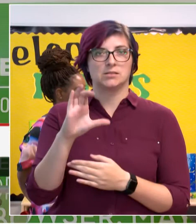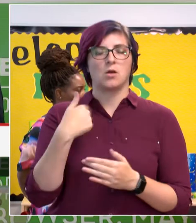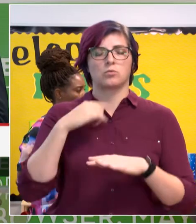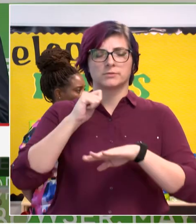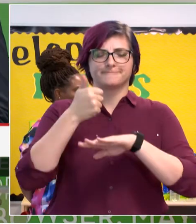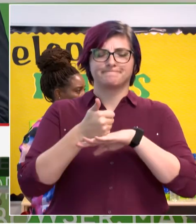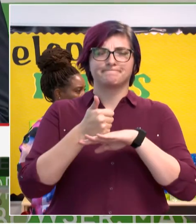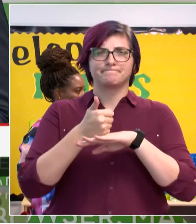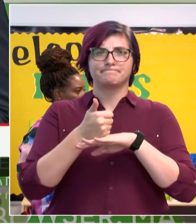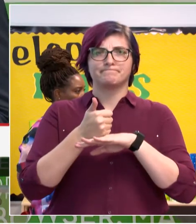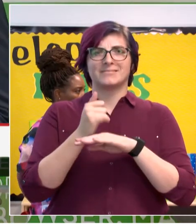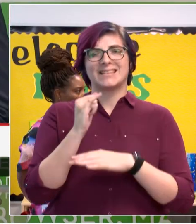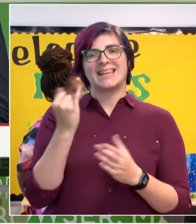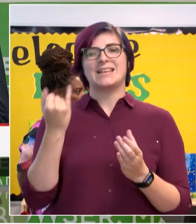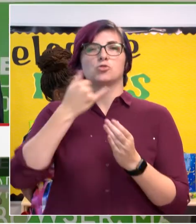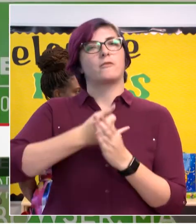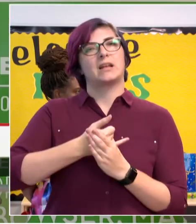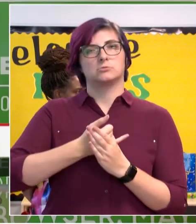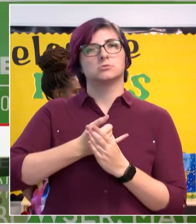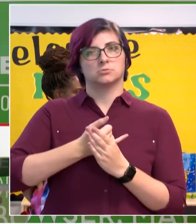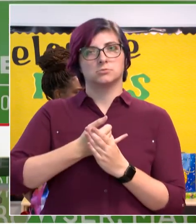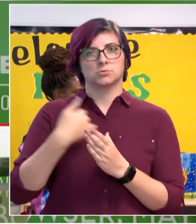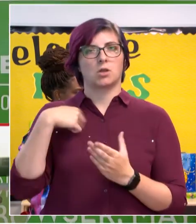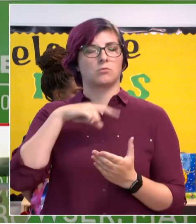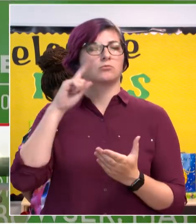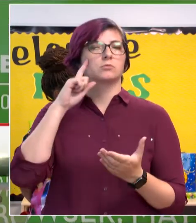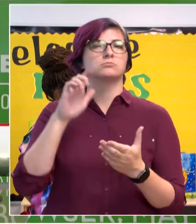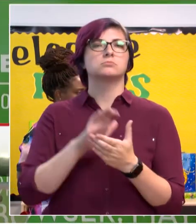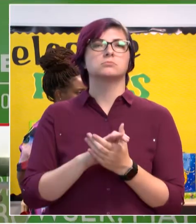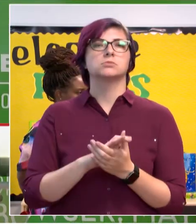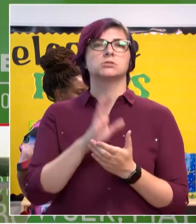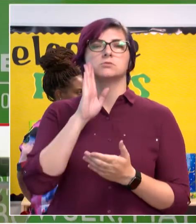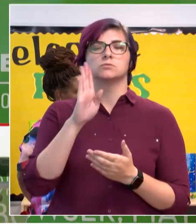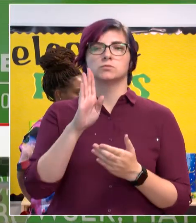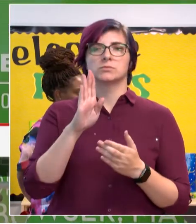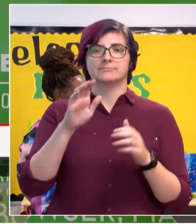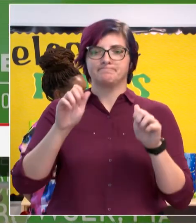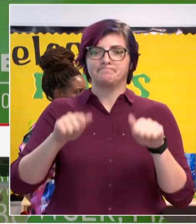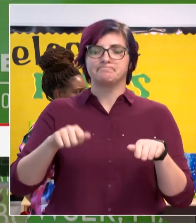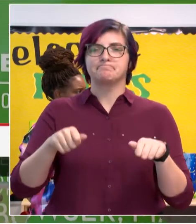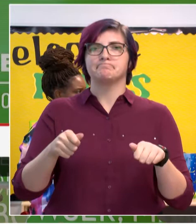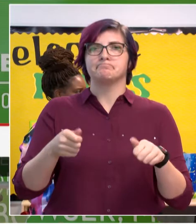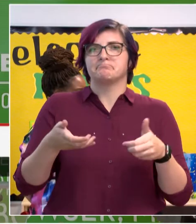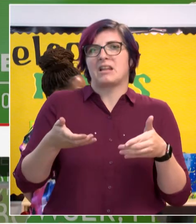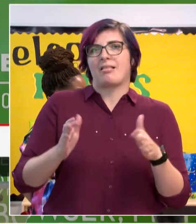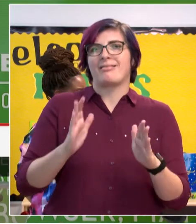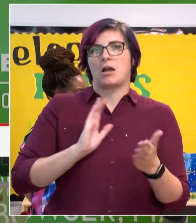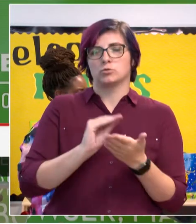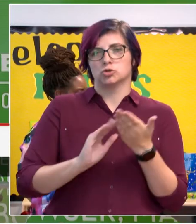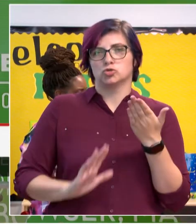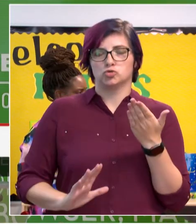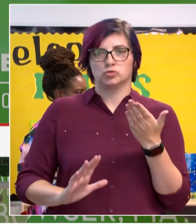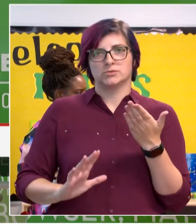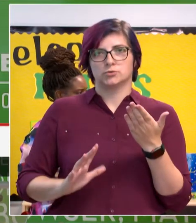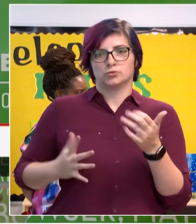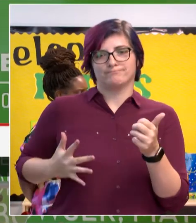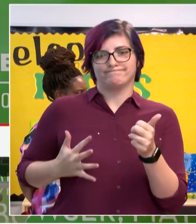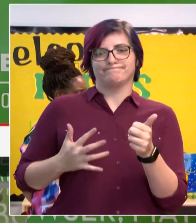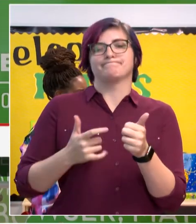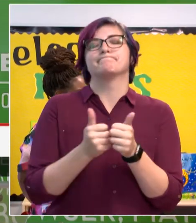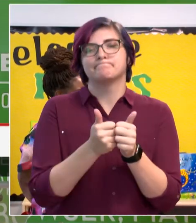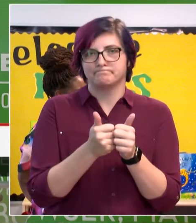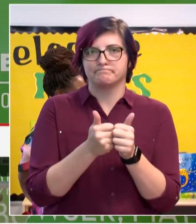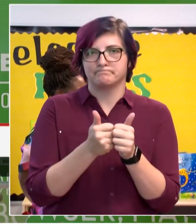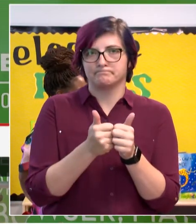series of interventions that we believe are going to enable our students to make up the lost learning that they experienced over the course of